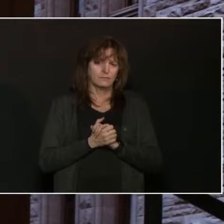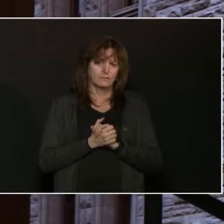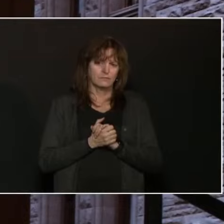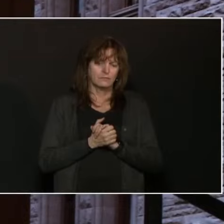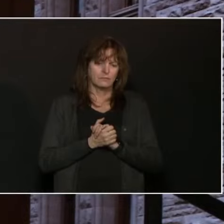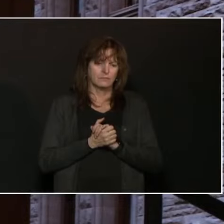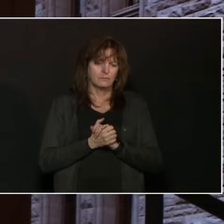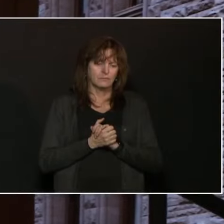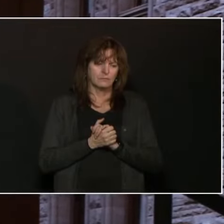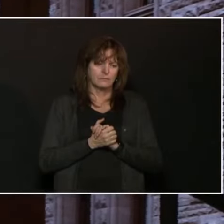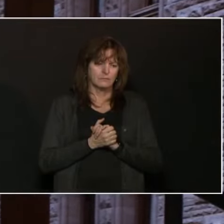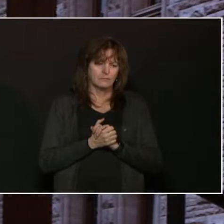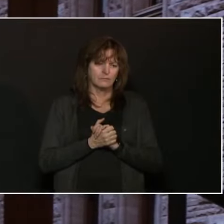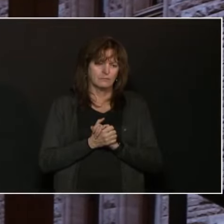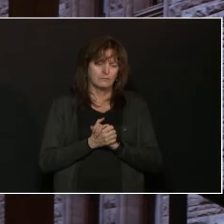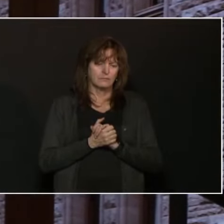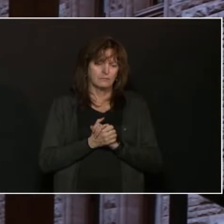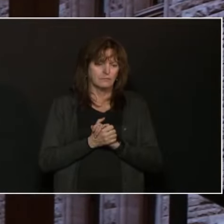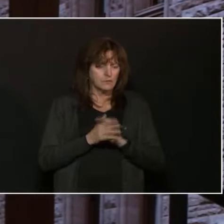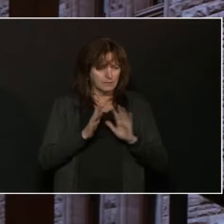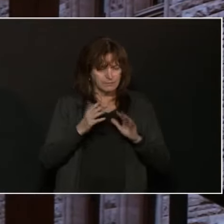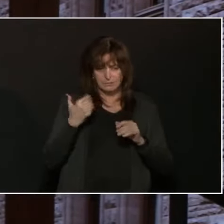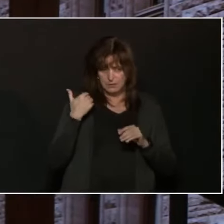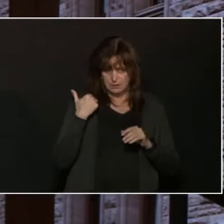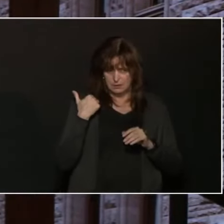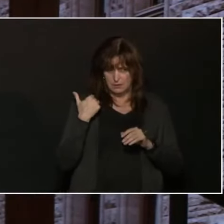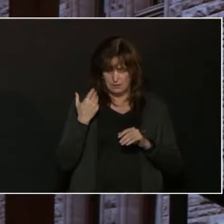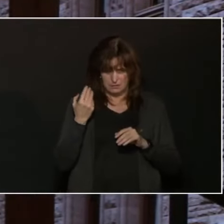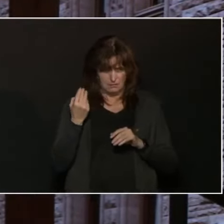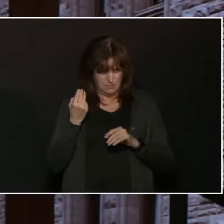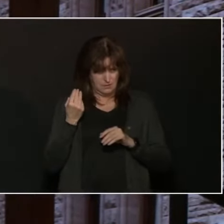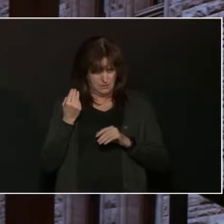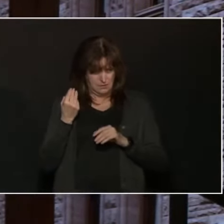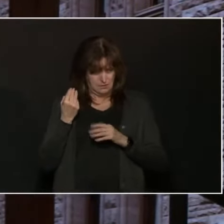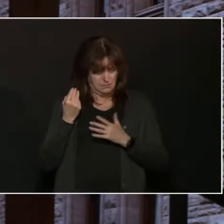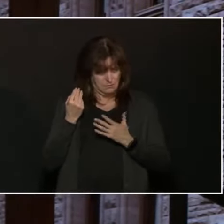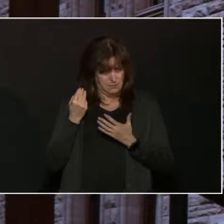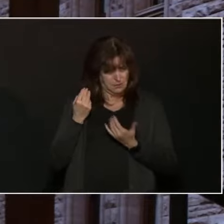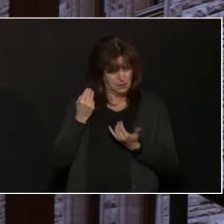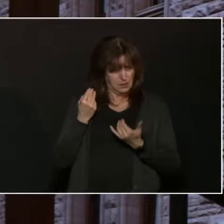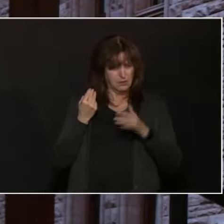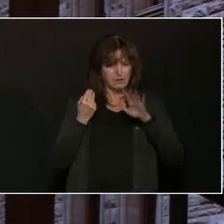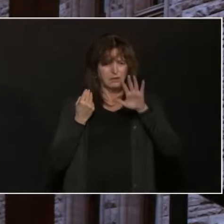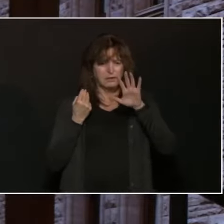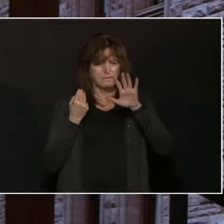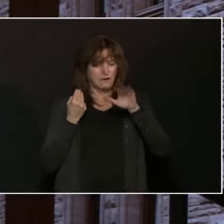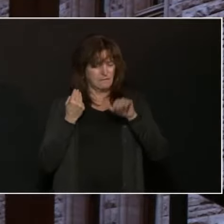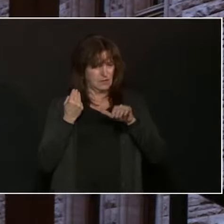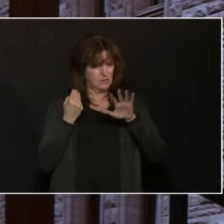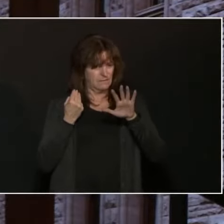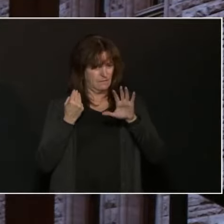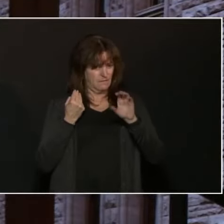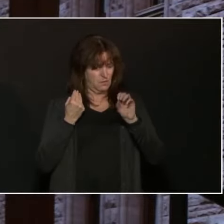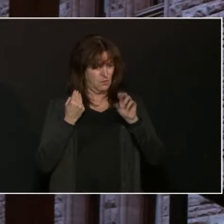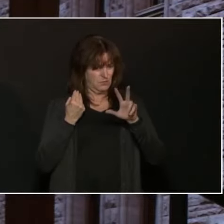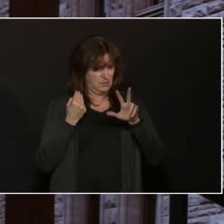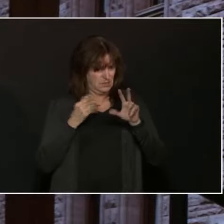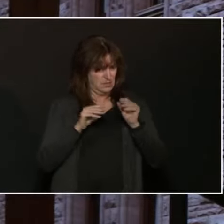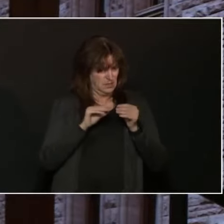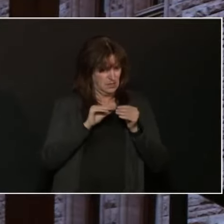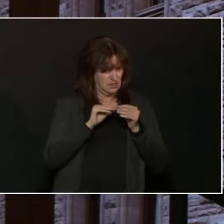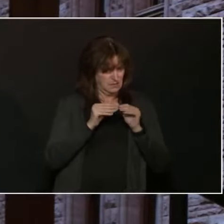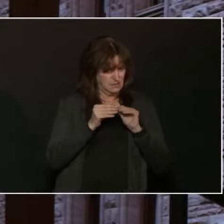we last spoke on Monday, Ontario's reported an additional 5,503 cases of COVID-19, and another 168